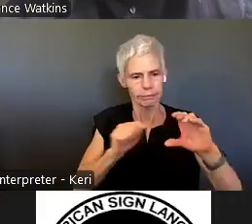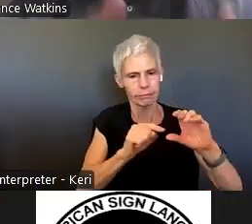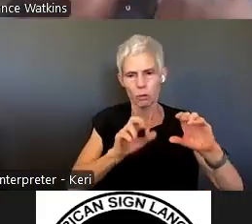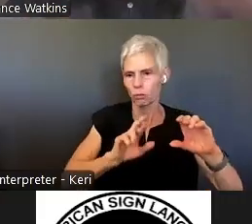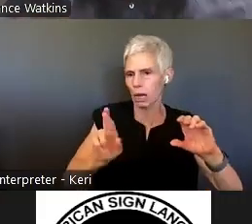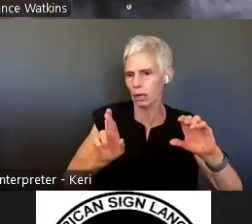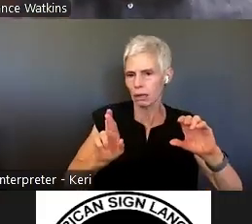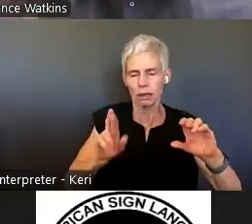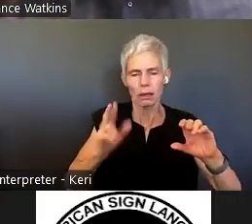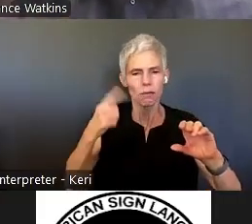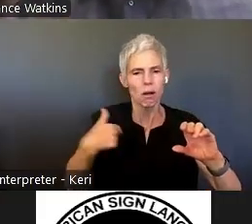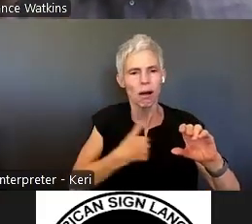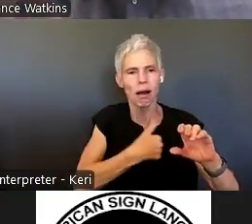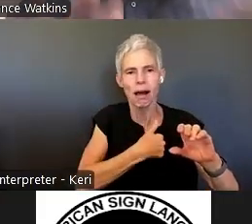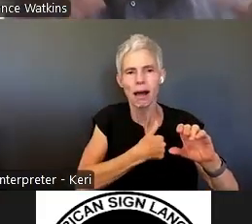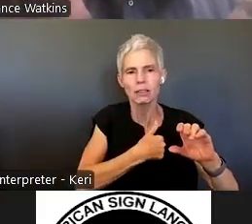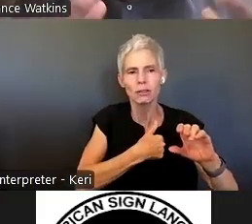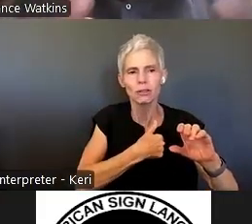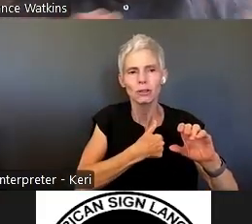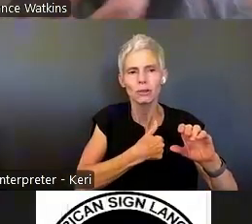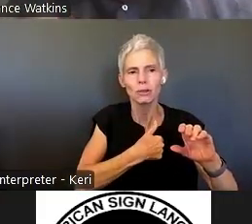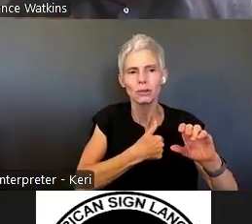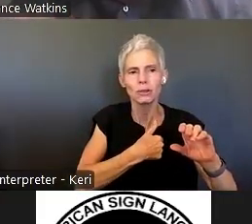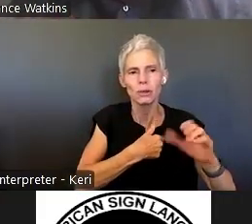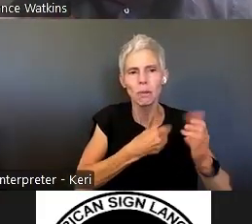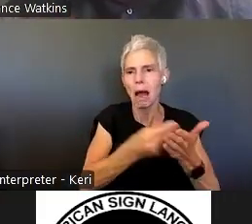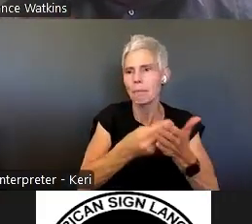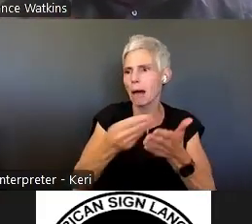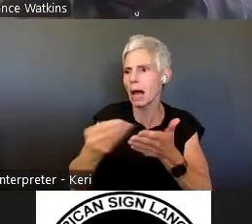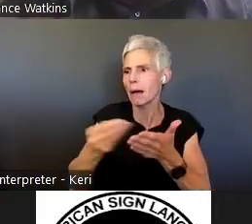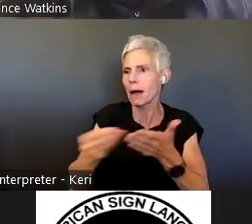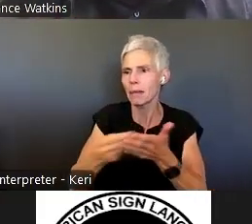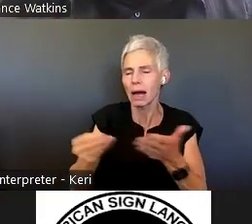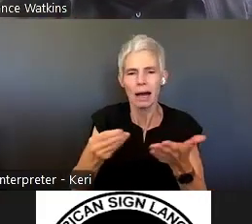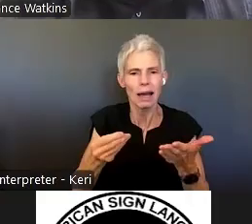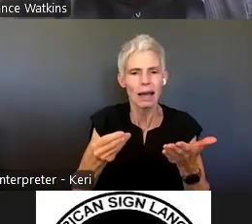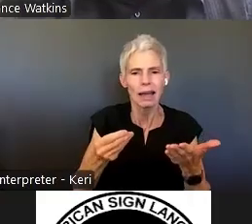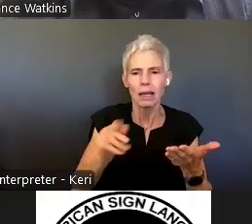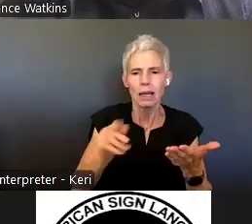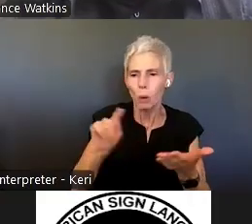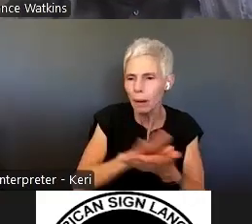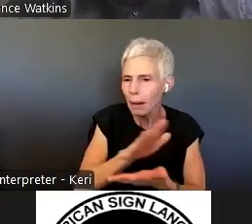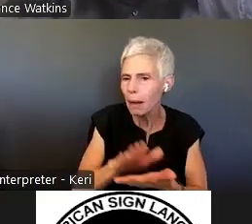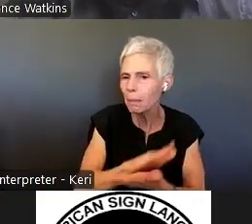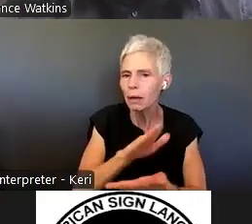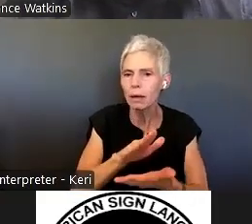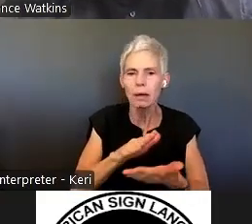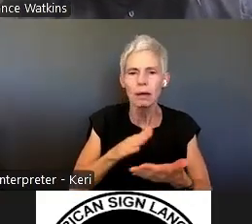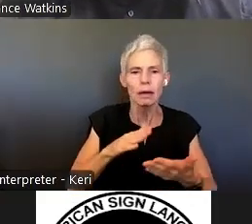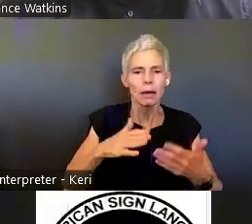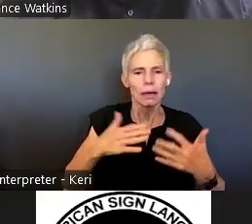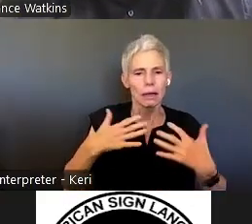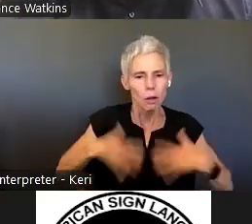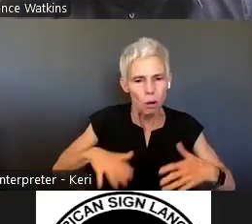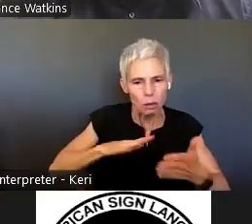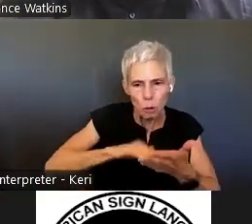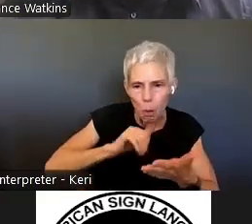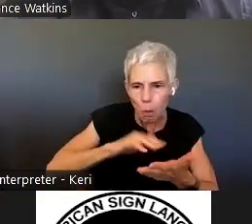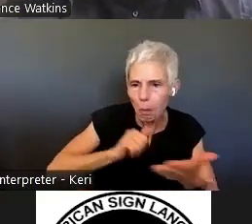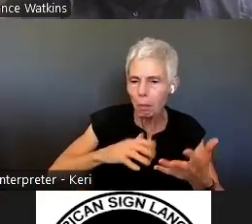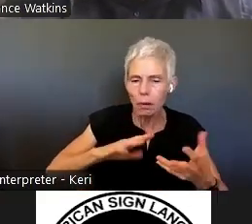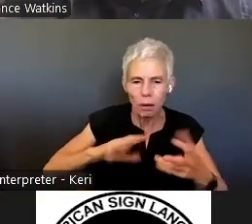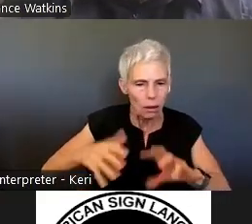us to, I don't have a bucket of funding to just buy it for everyone in CCS. For the people that are in the